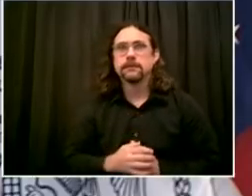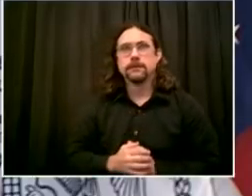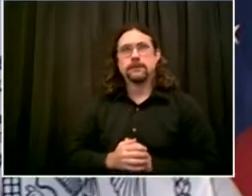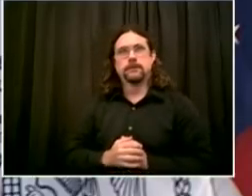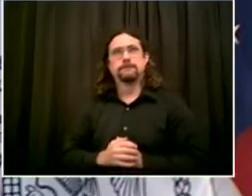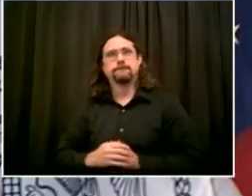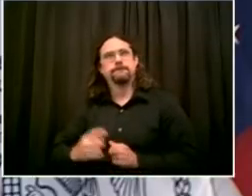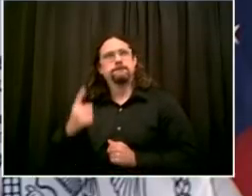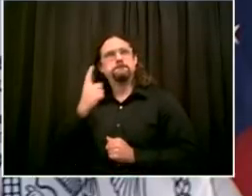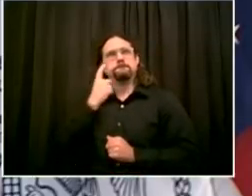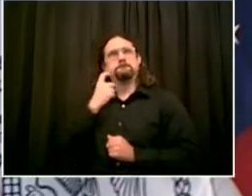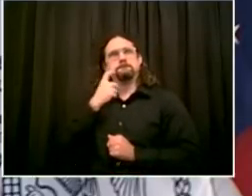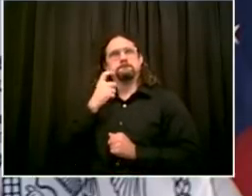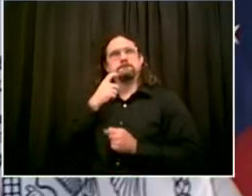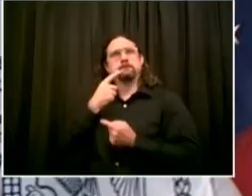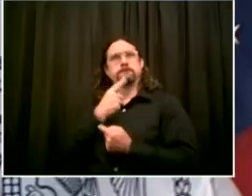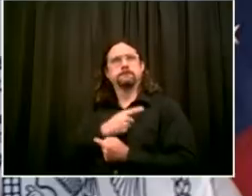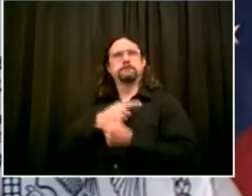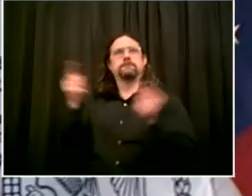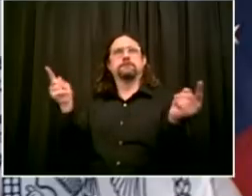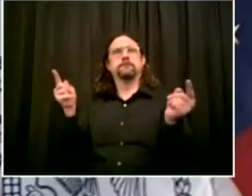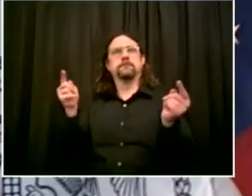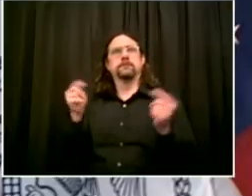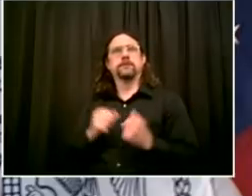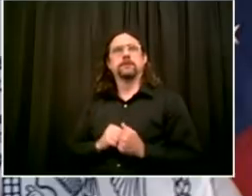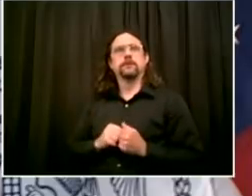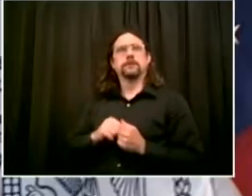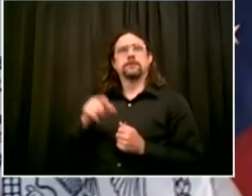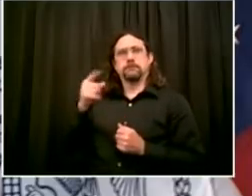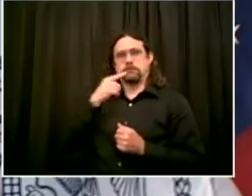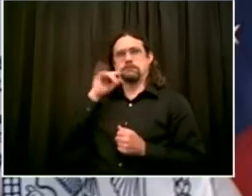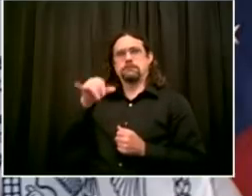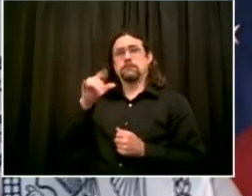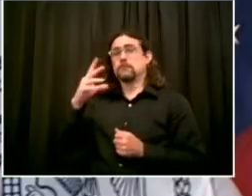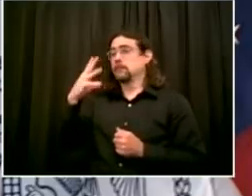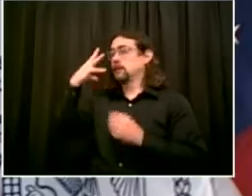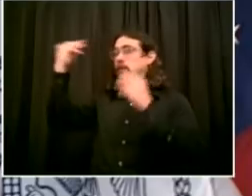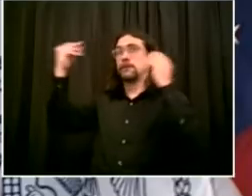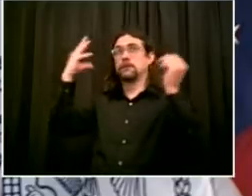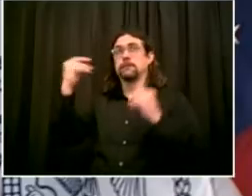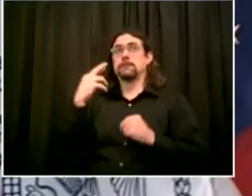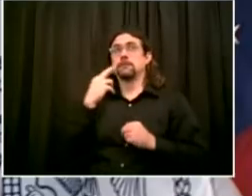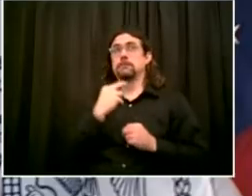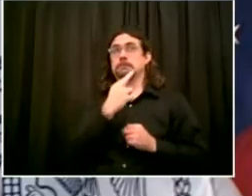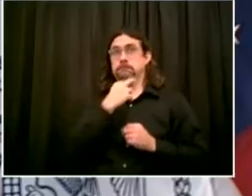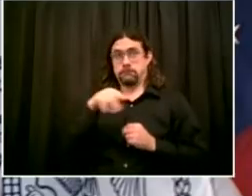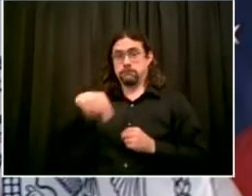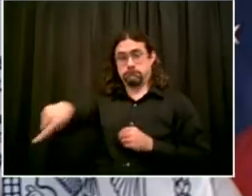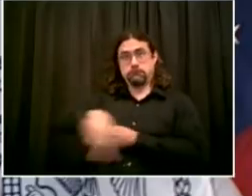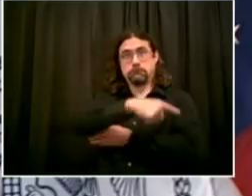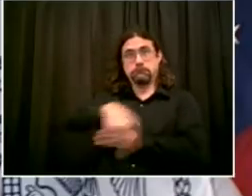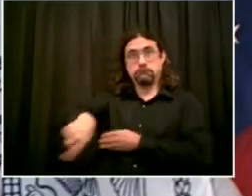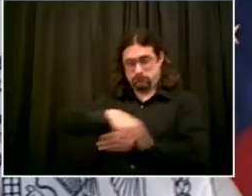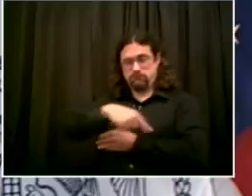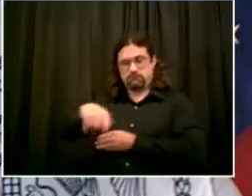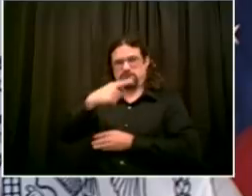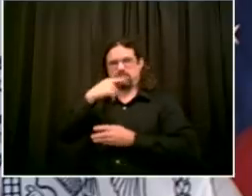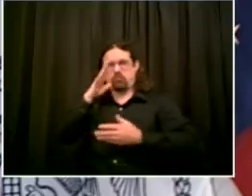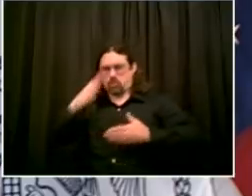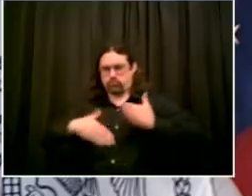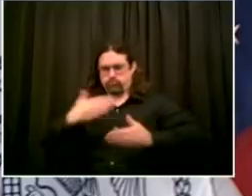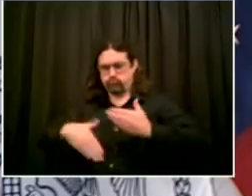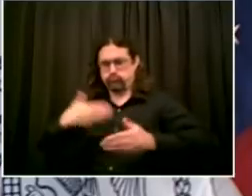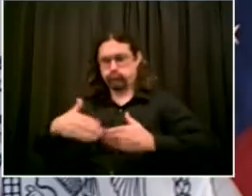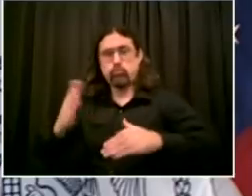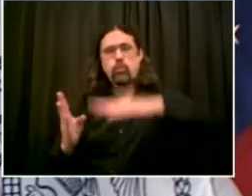warmer, in winter. So why stop this? Yeah, we're looking at that right now, Gersh. What I wanted to say, first of all, we